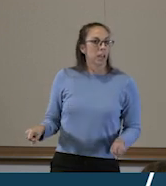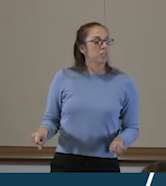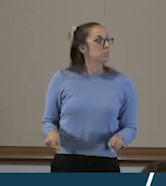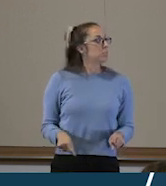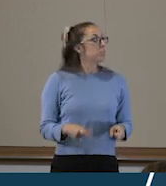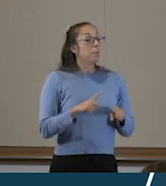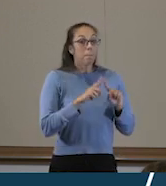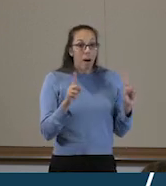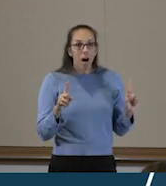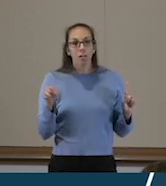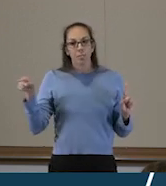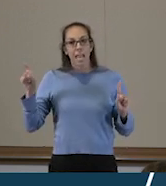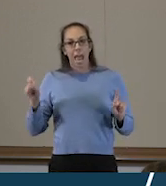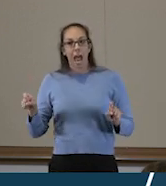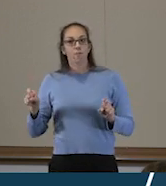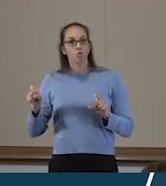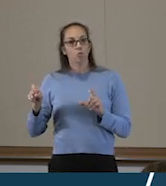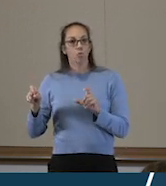interest.